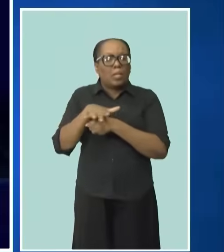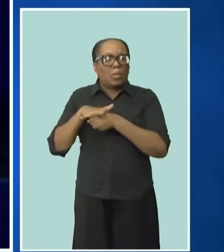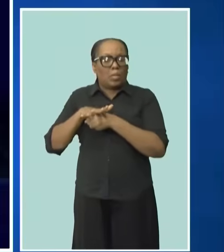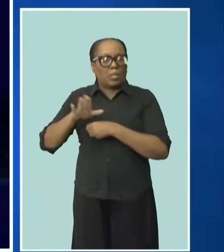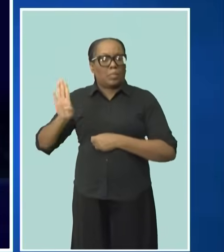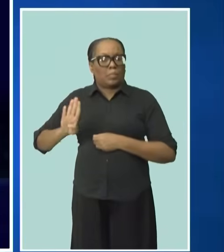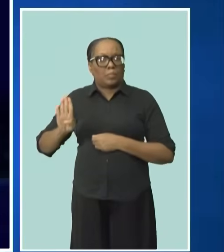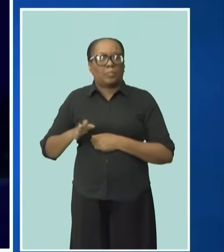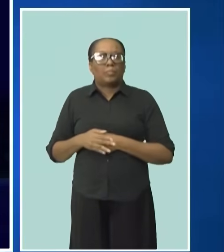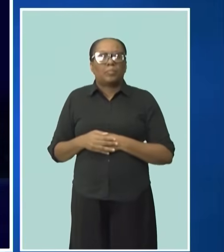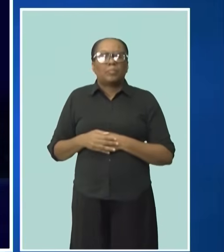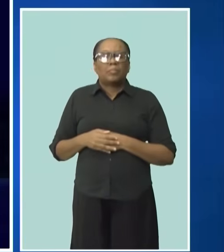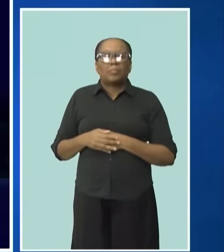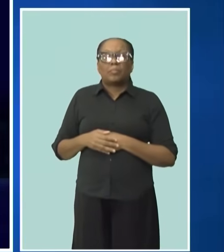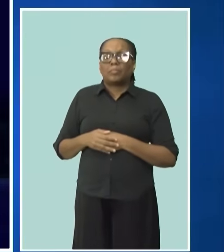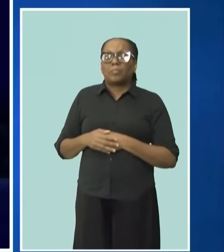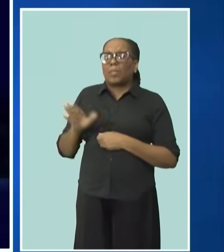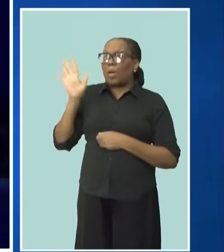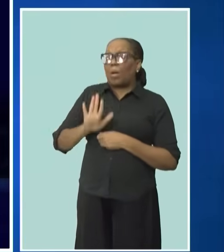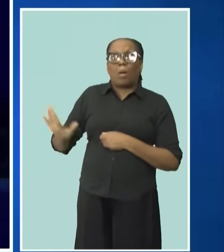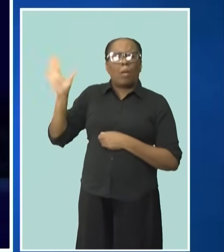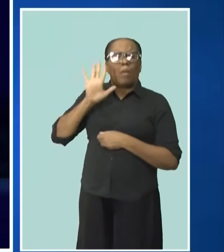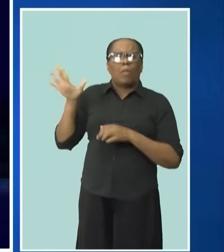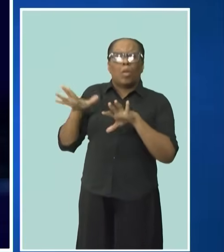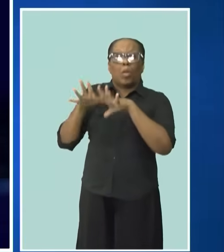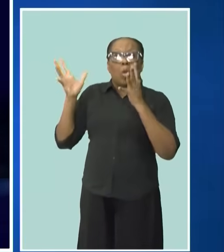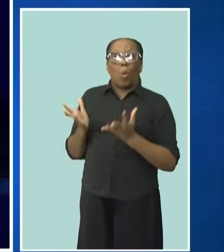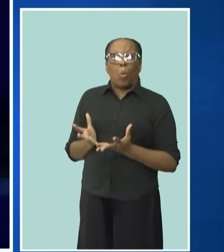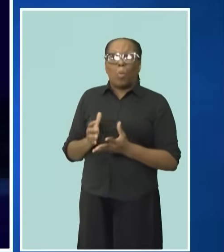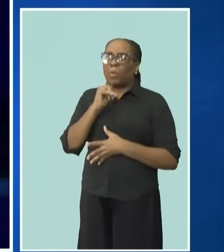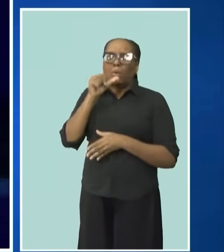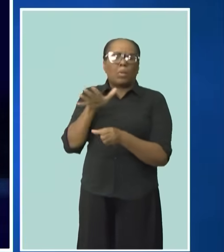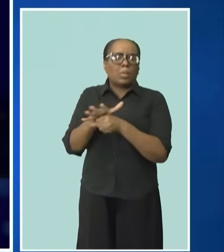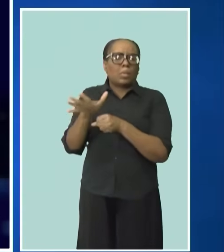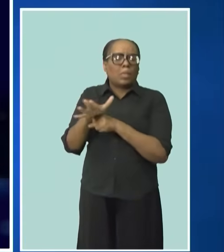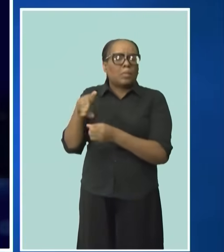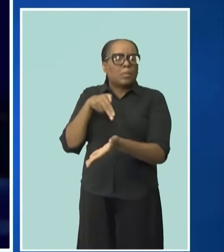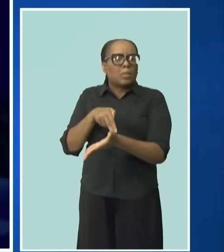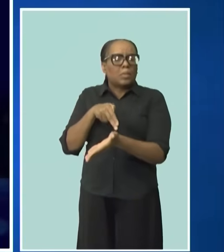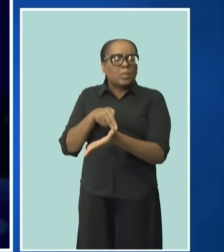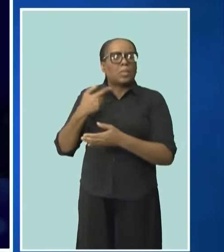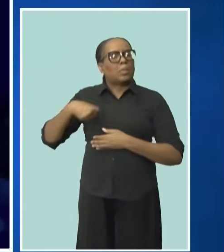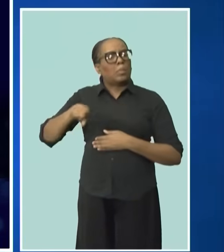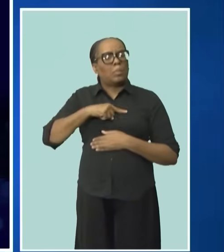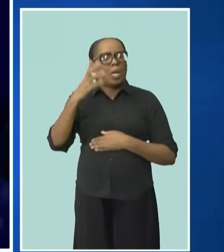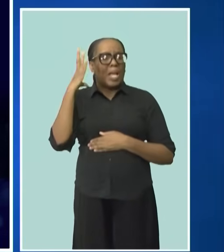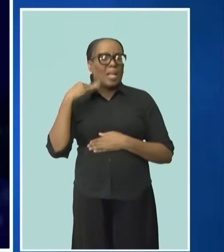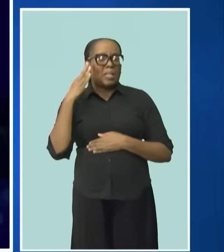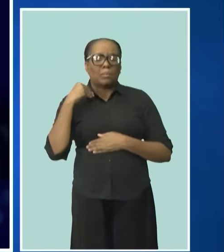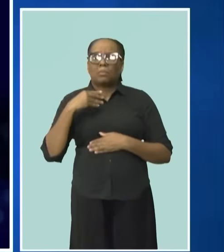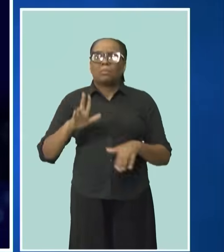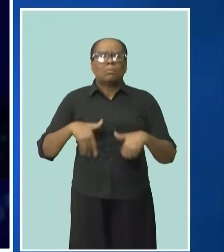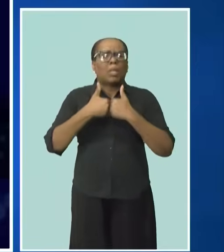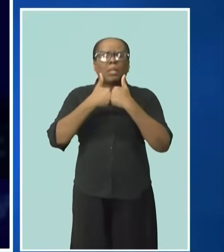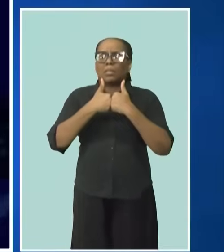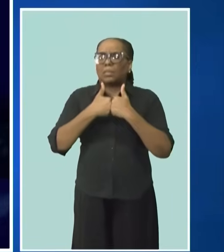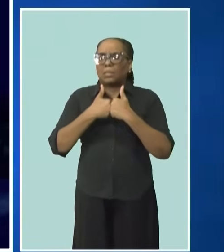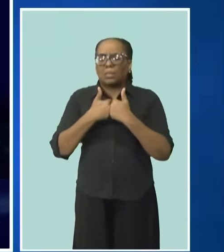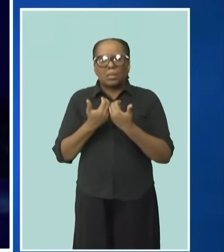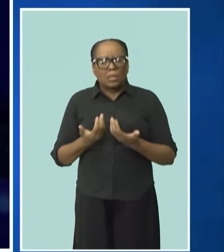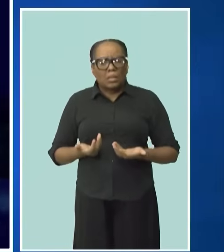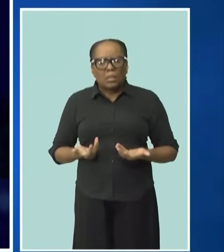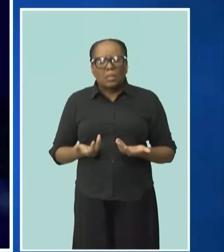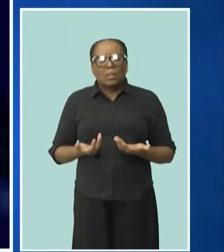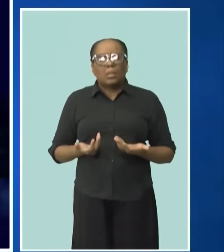There's a global shortage of nurses, and we are also facing challenges where we have deficit in terms of capacity